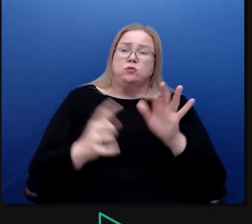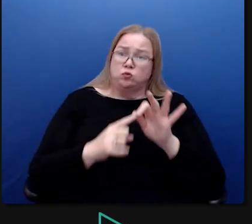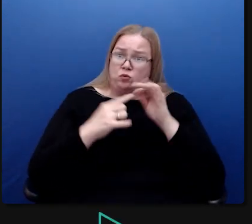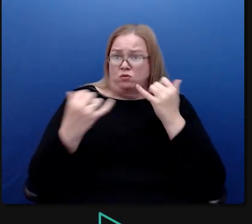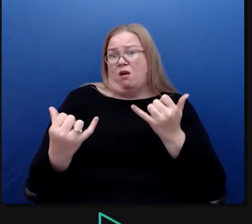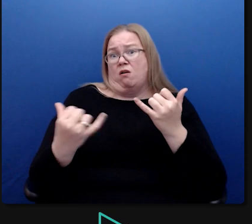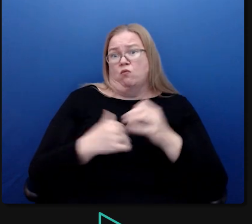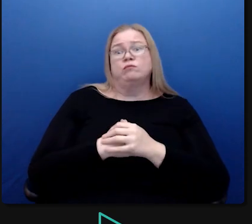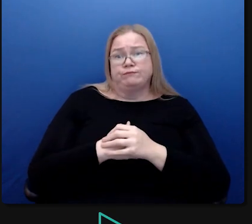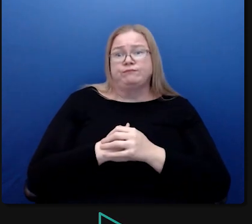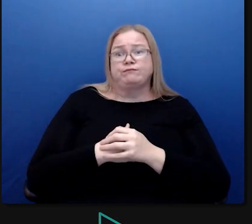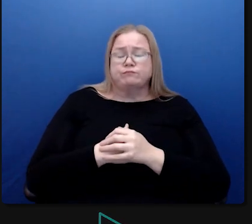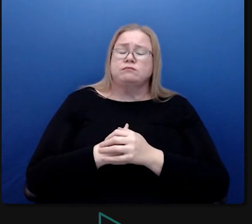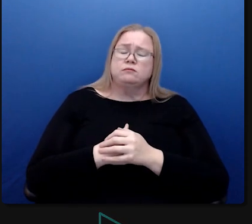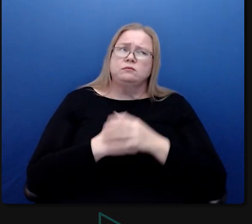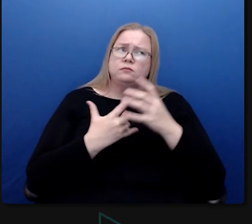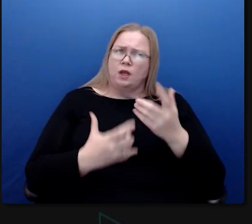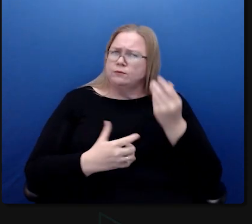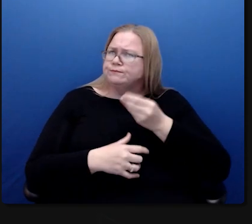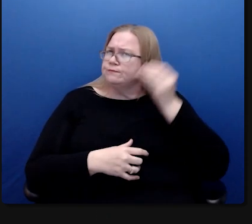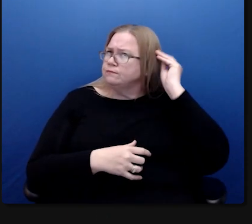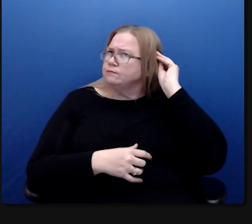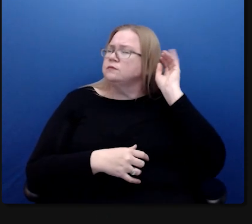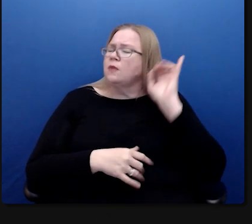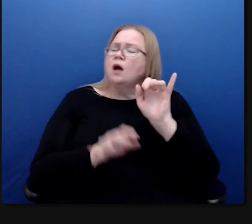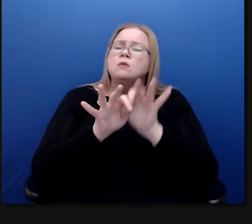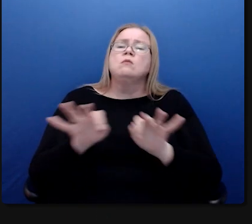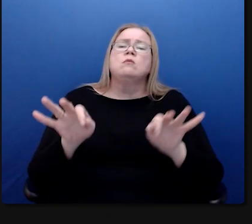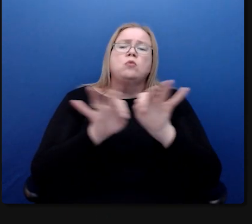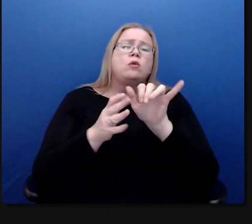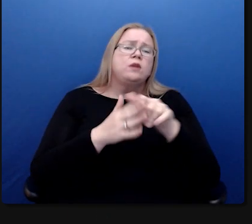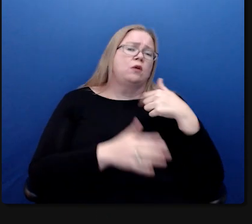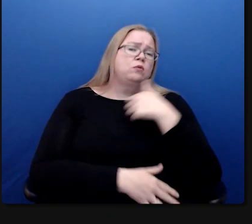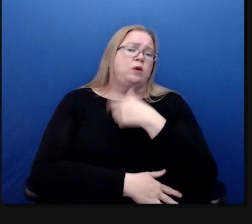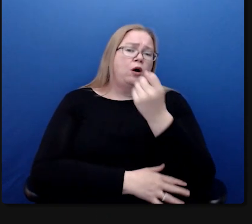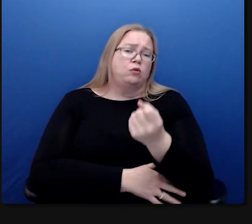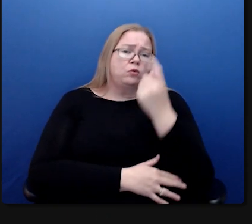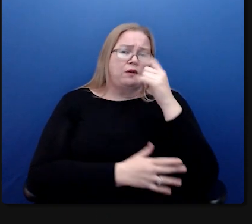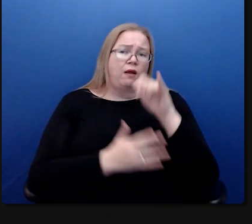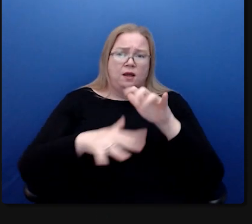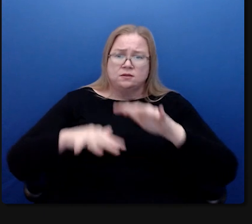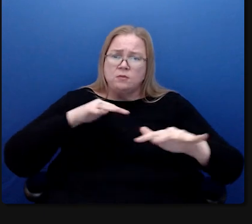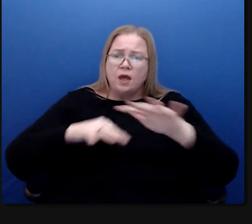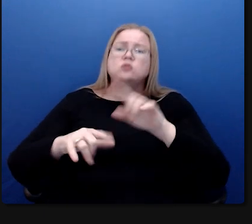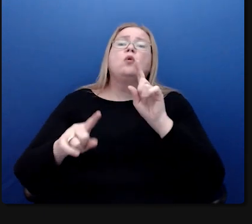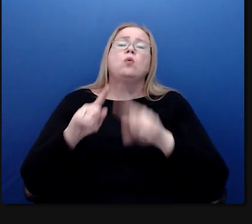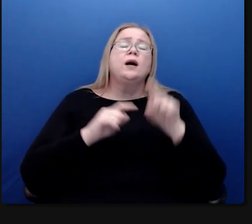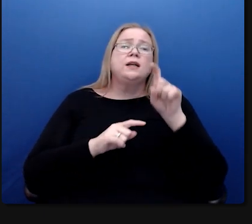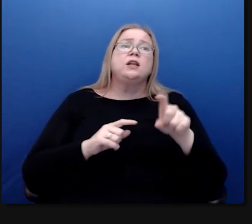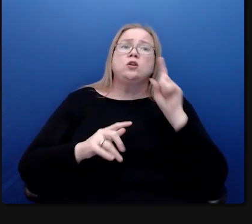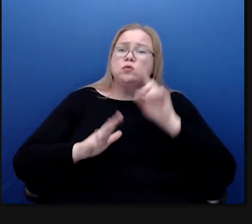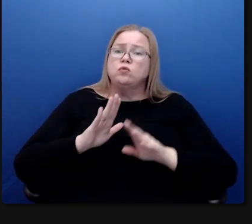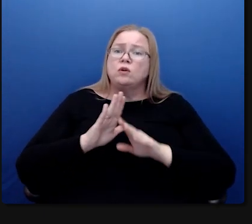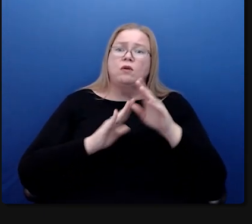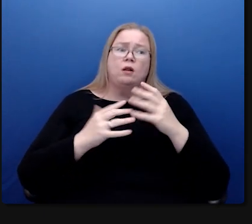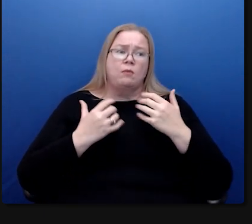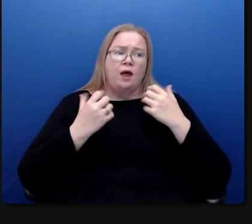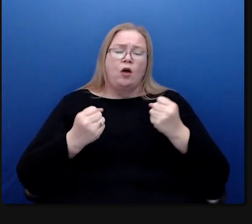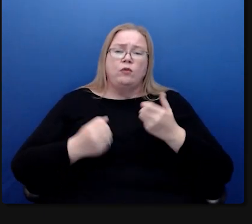Chris. As I said before, my name is Carlos Figueiredo, and I am a senior trust and safety evangelist here at Two